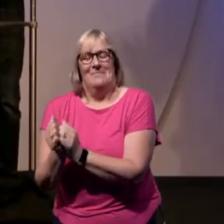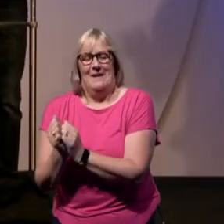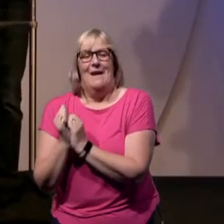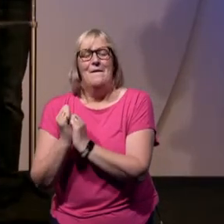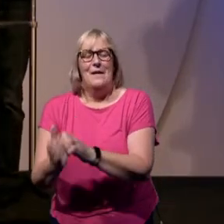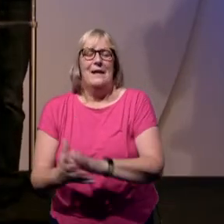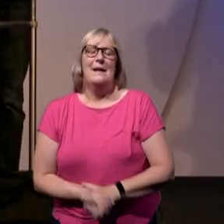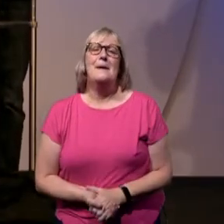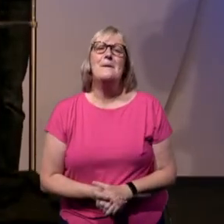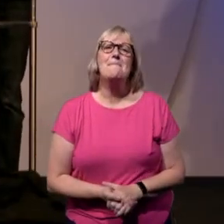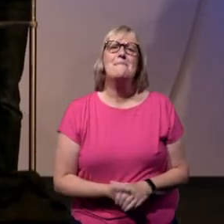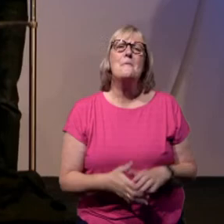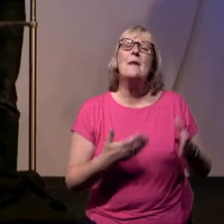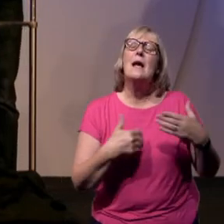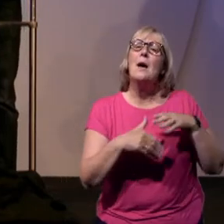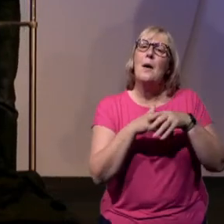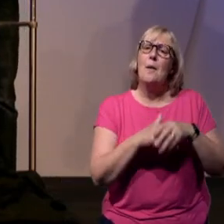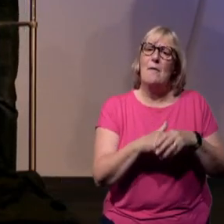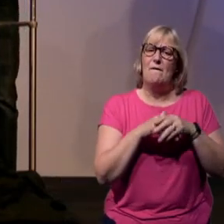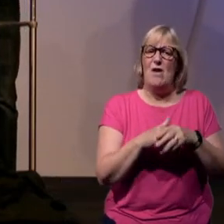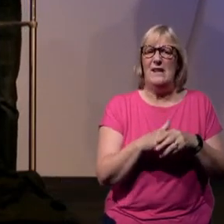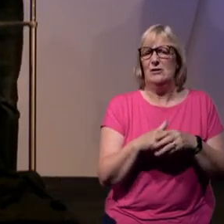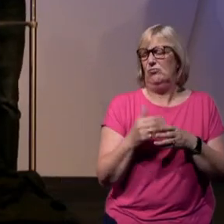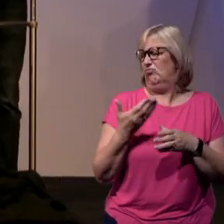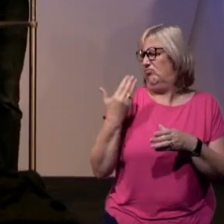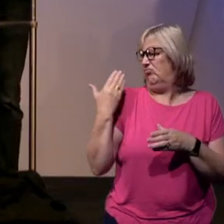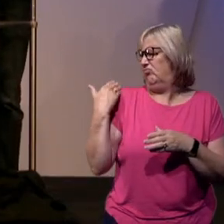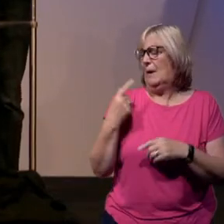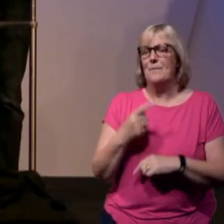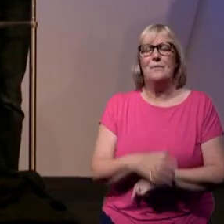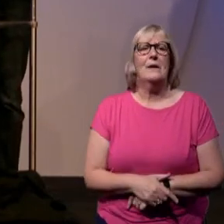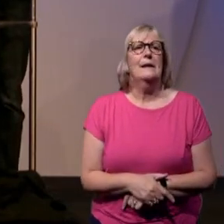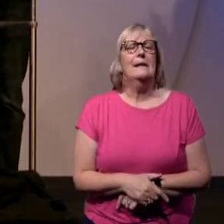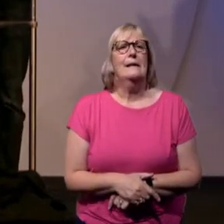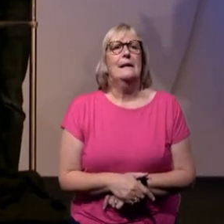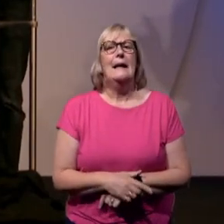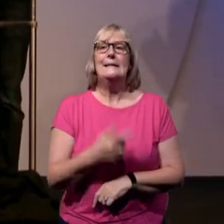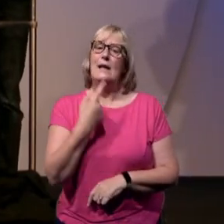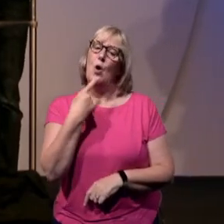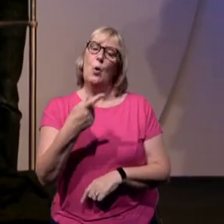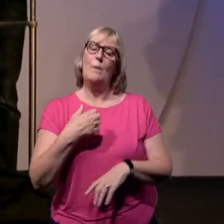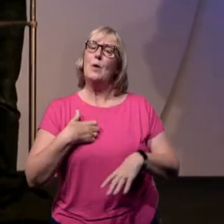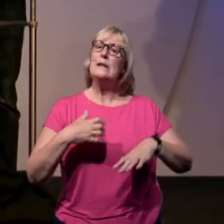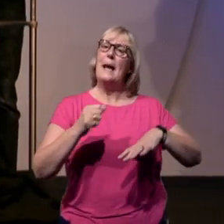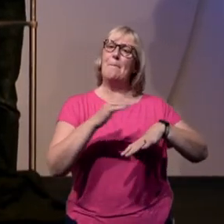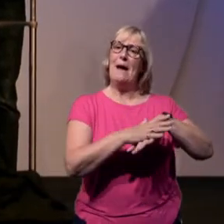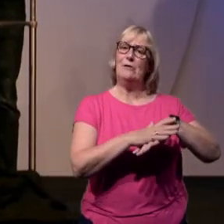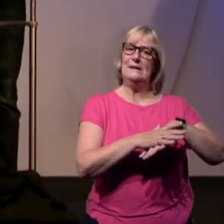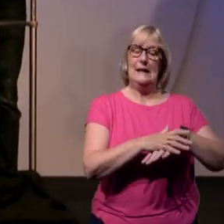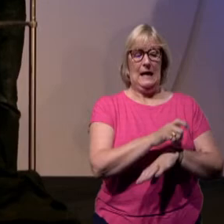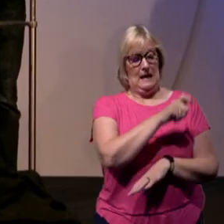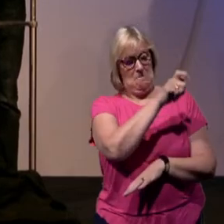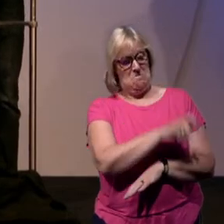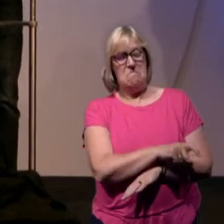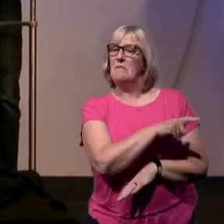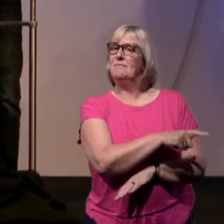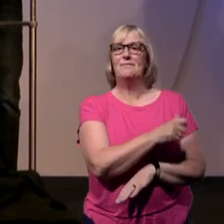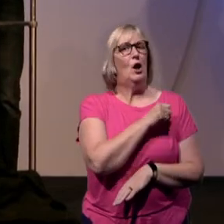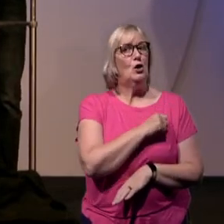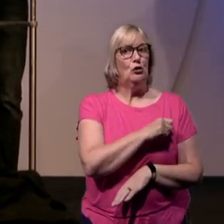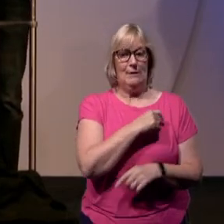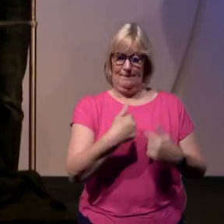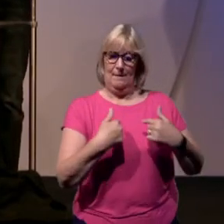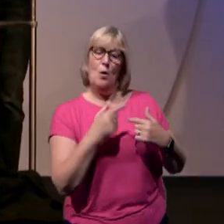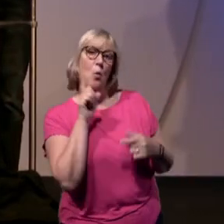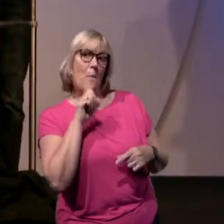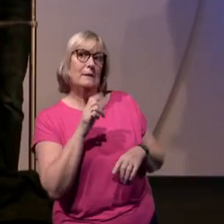A friend of ours announced some years ago now that she was going to marry a man who wasn't a Christian. She was a